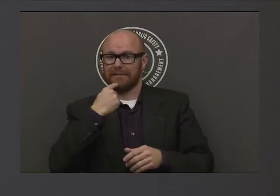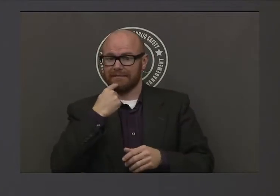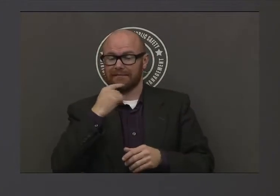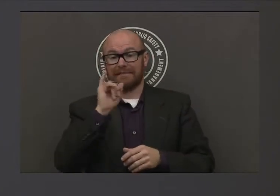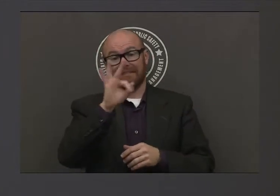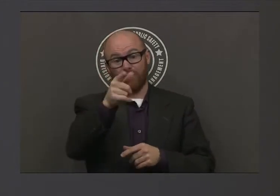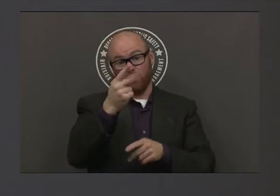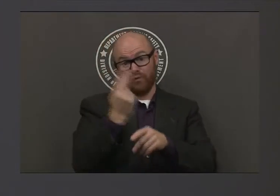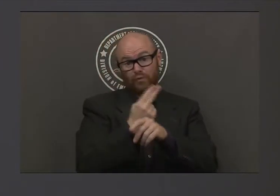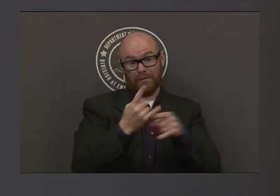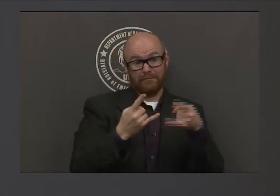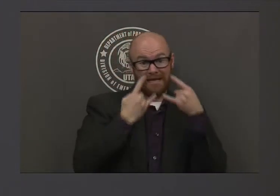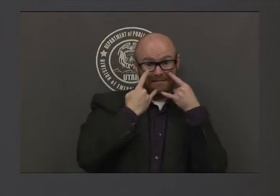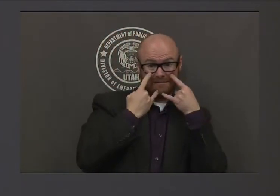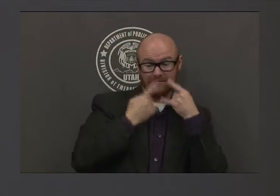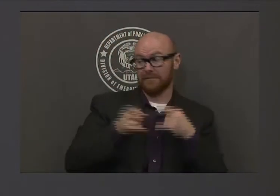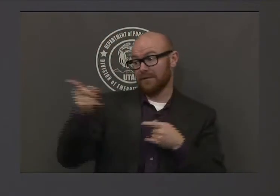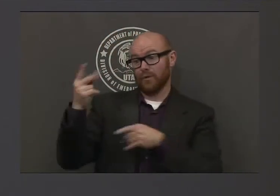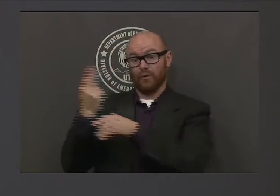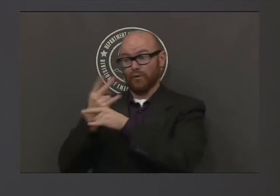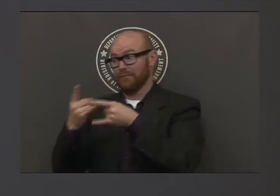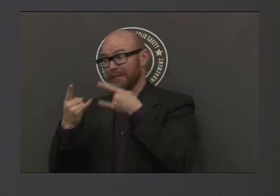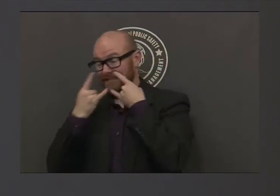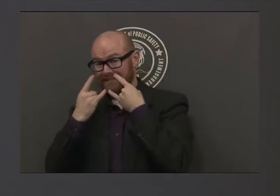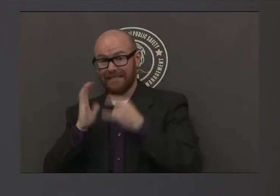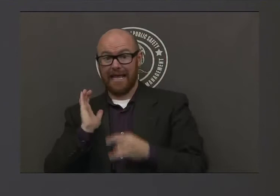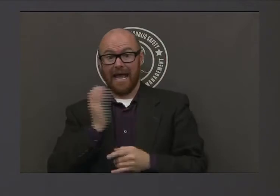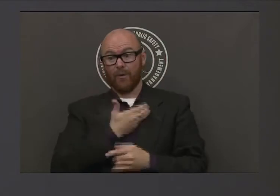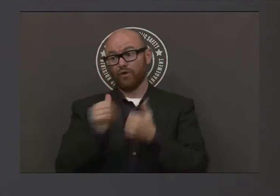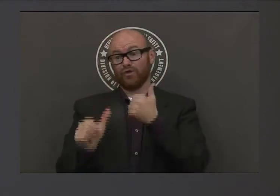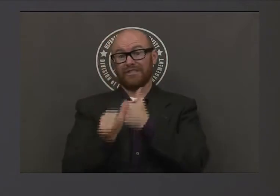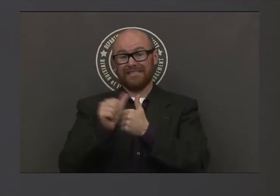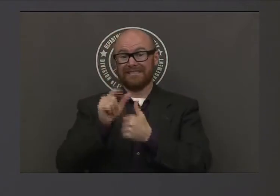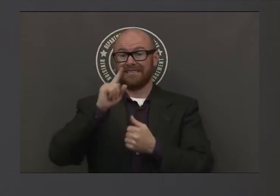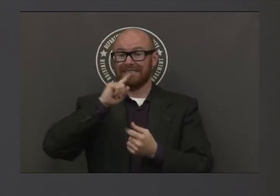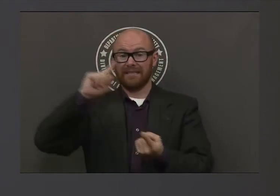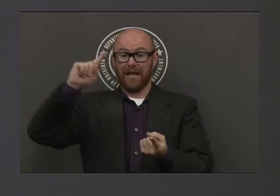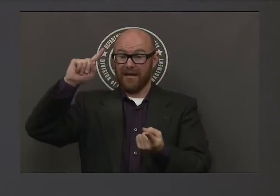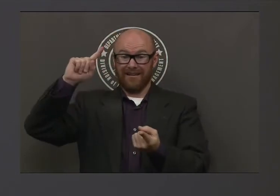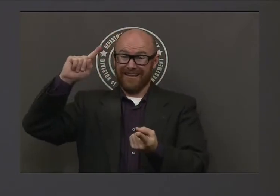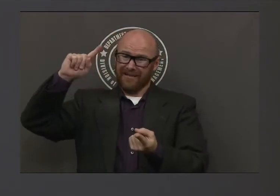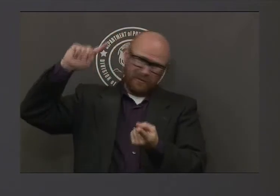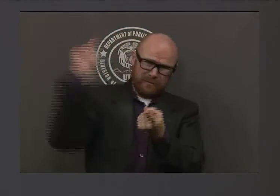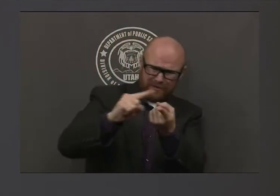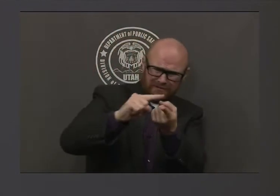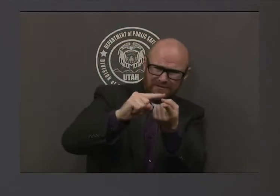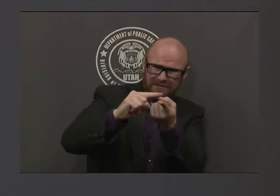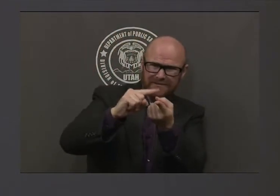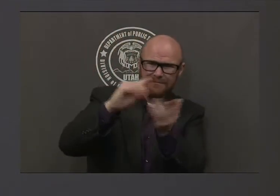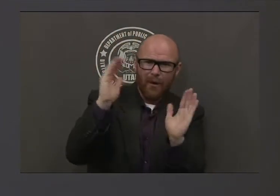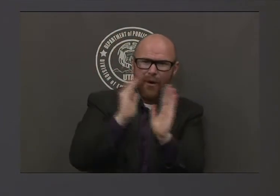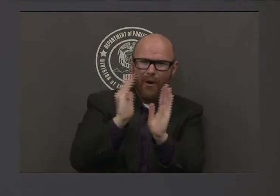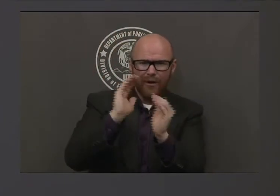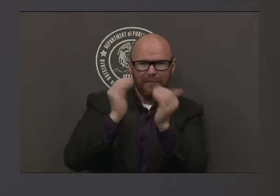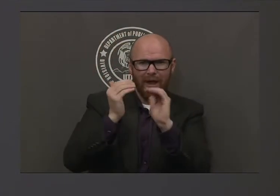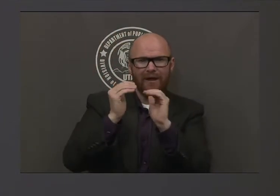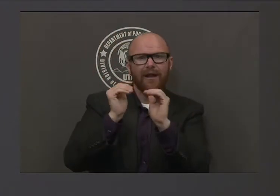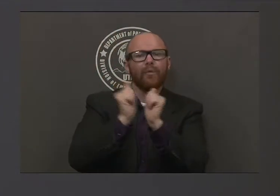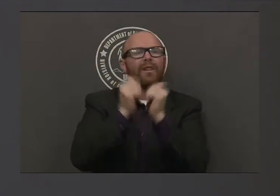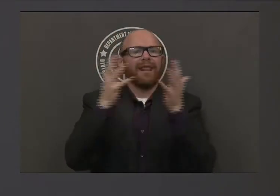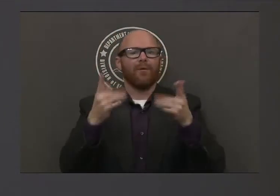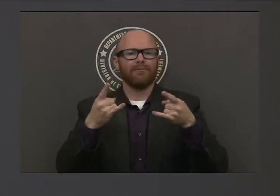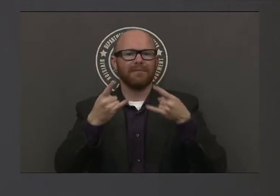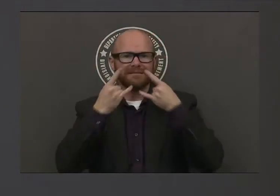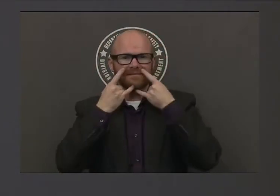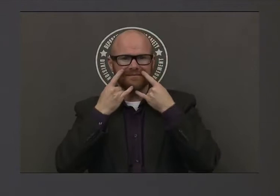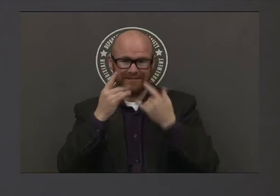wearing of mask, you wear the mask, I wear the mask, we reduce our risk of sharing the virus